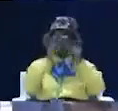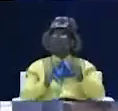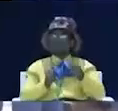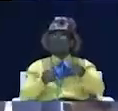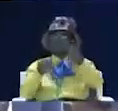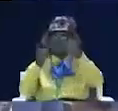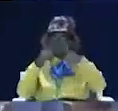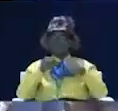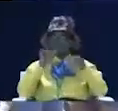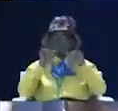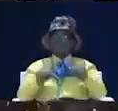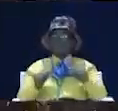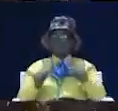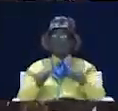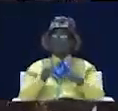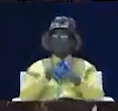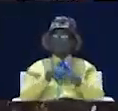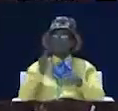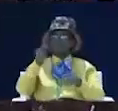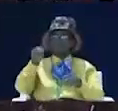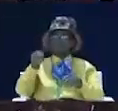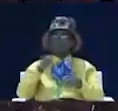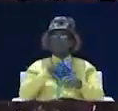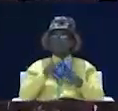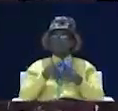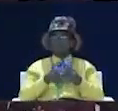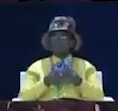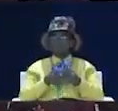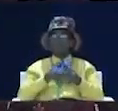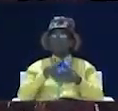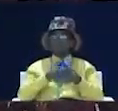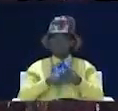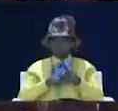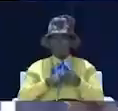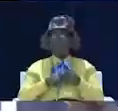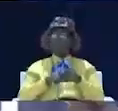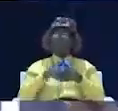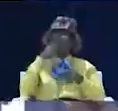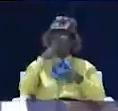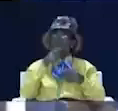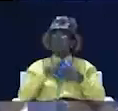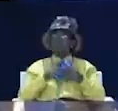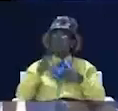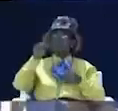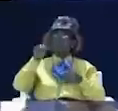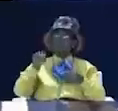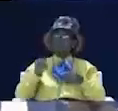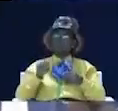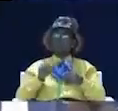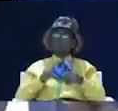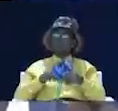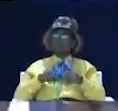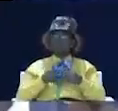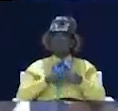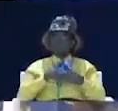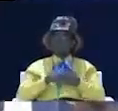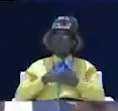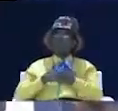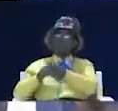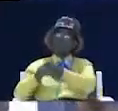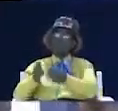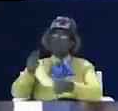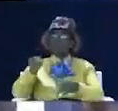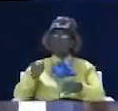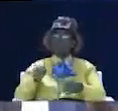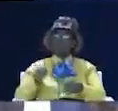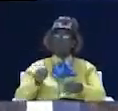and begin to speak to them. Begin to guide them. And from now, anytime they cry unto you,